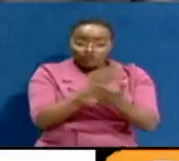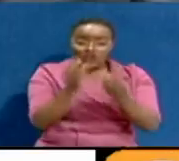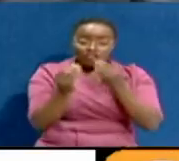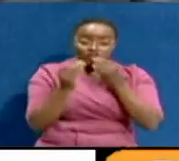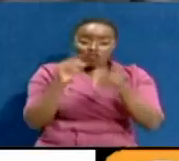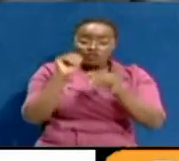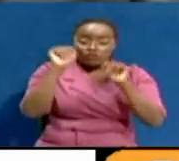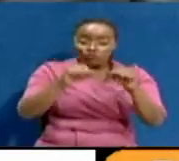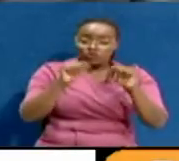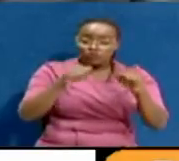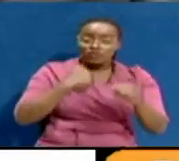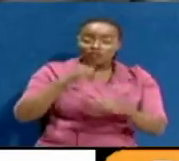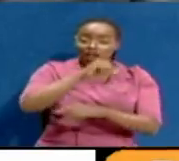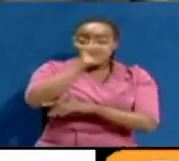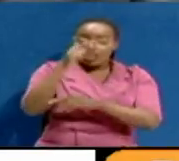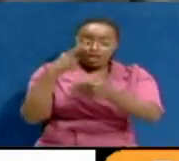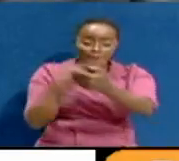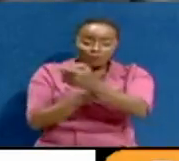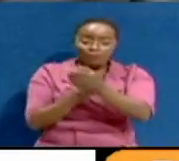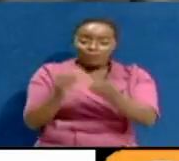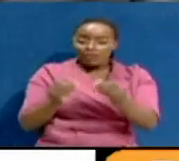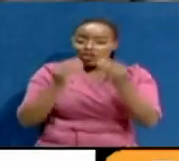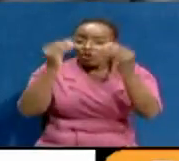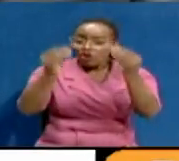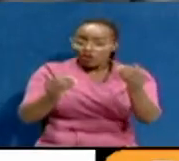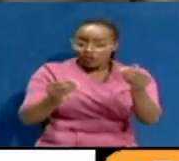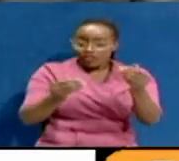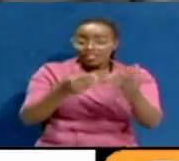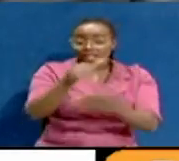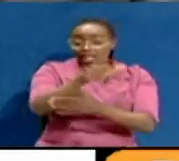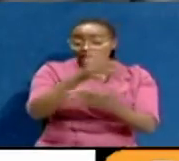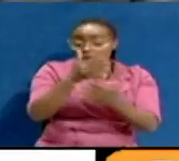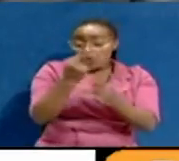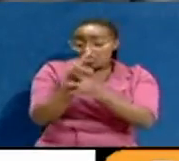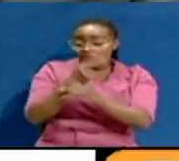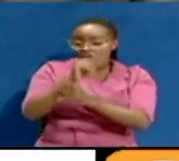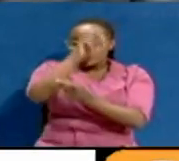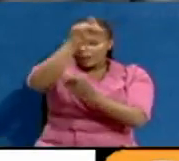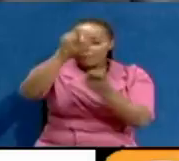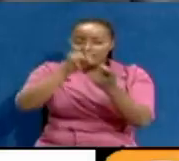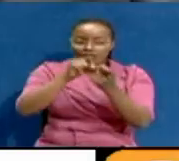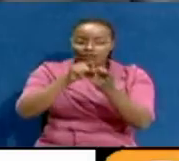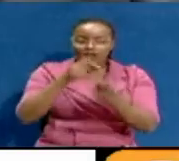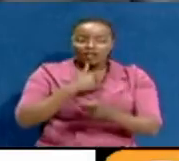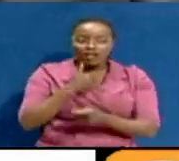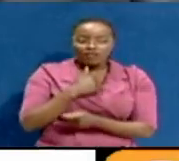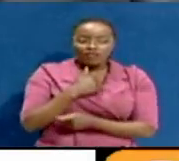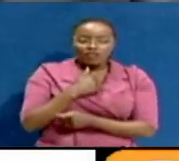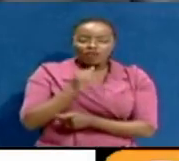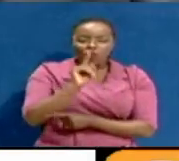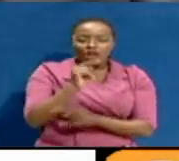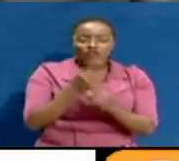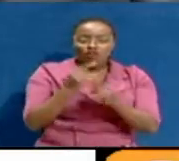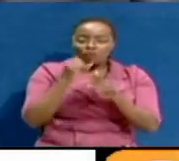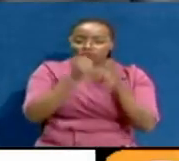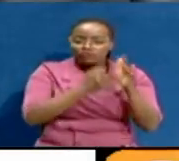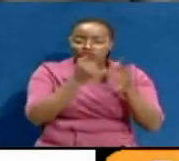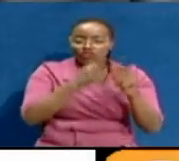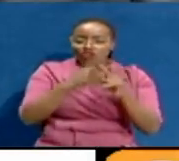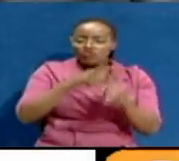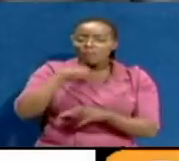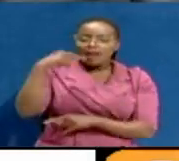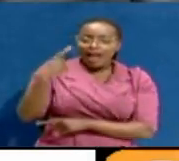hearing of the possibility of another vaccine being offered at facilities in the country, specifically the one that was manufactured in